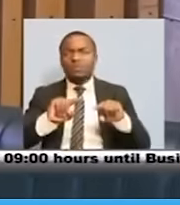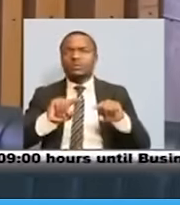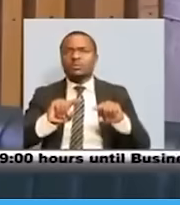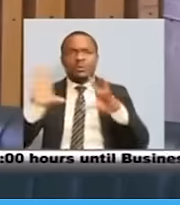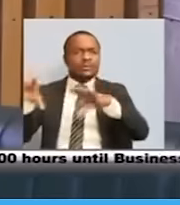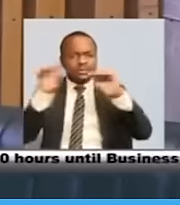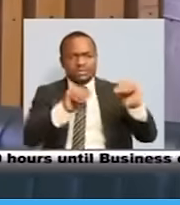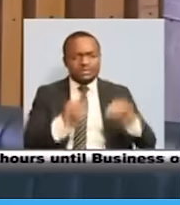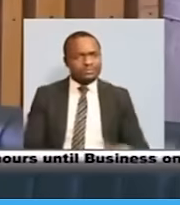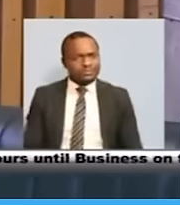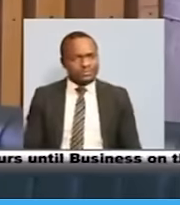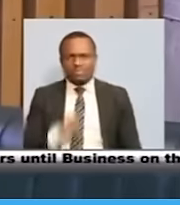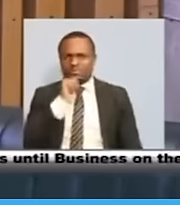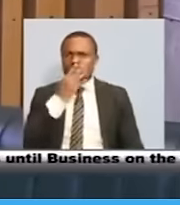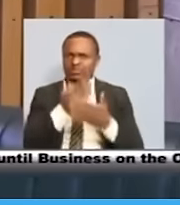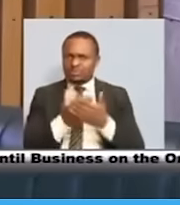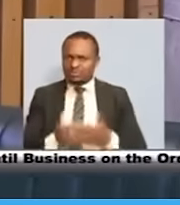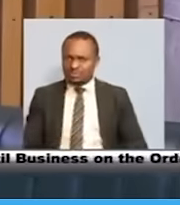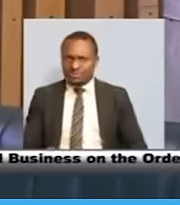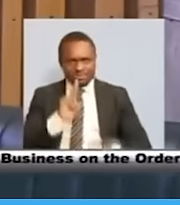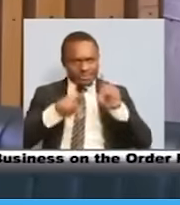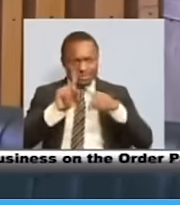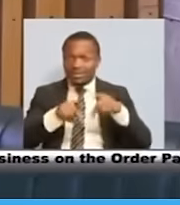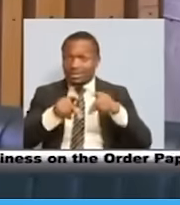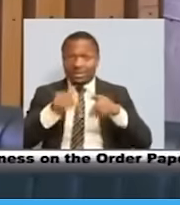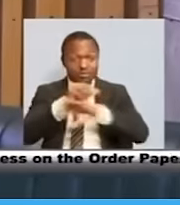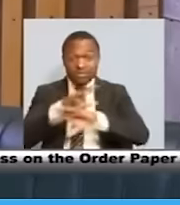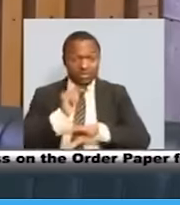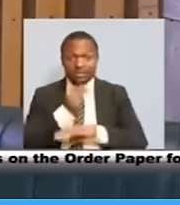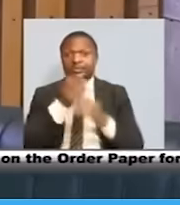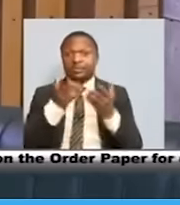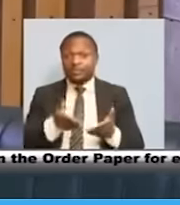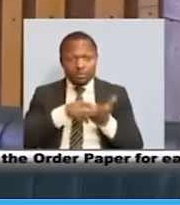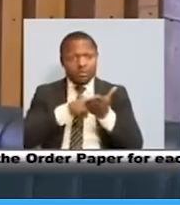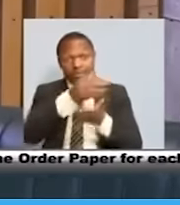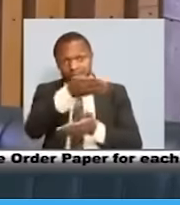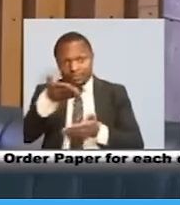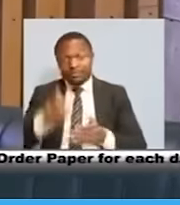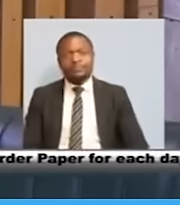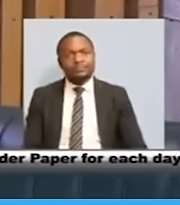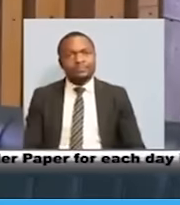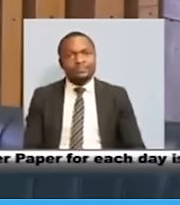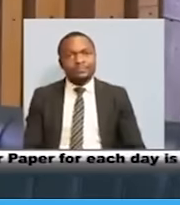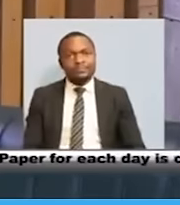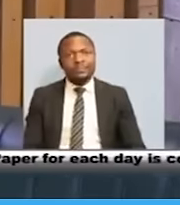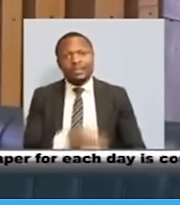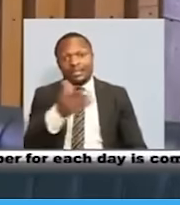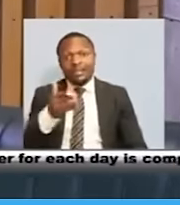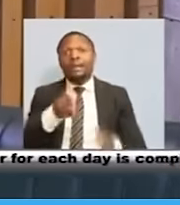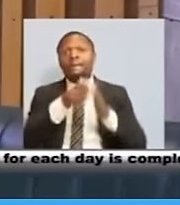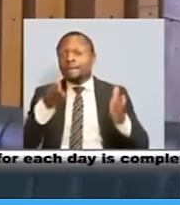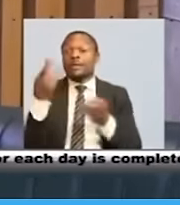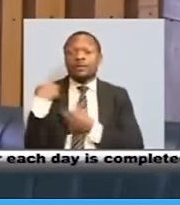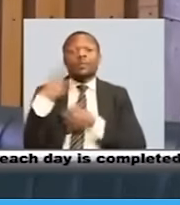adjourn? That's not fair to our people who have sent us here to represent them. And that's our core mandate,